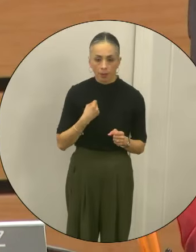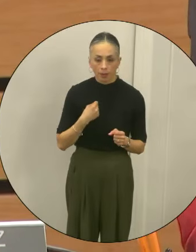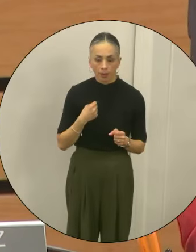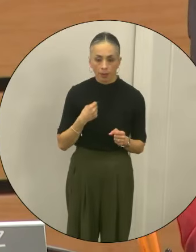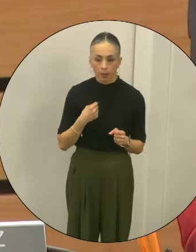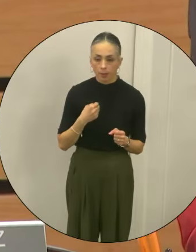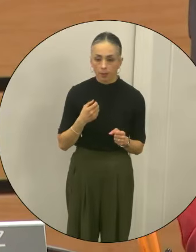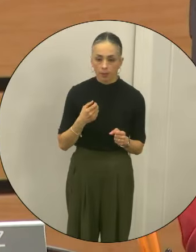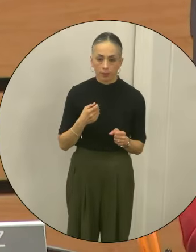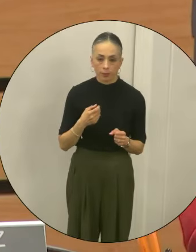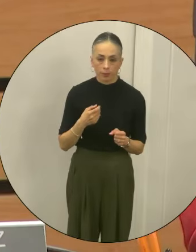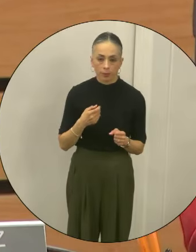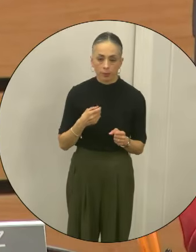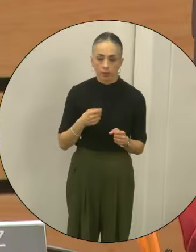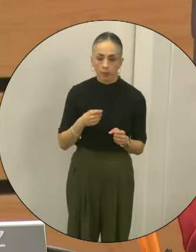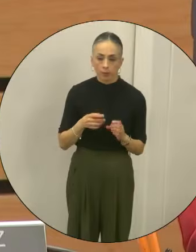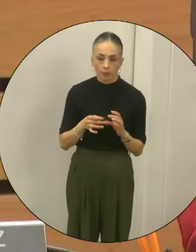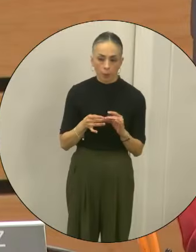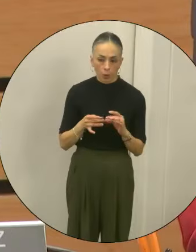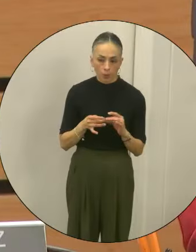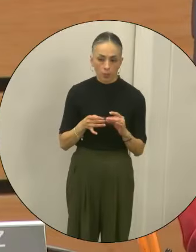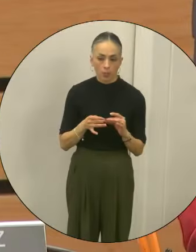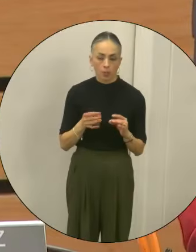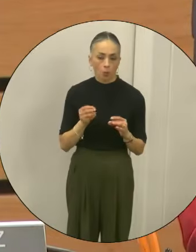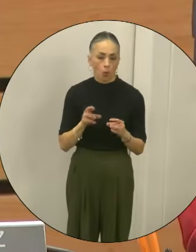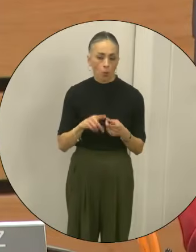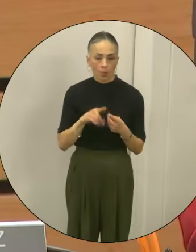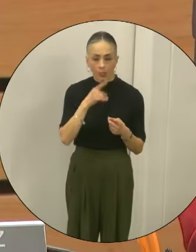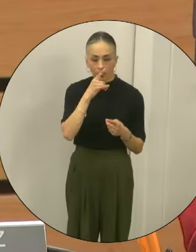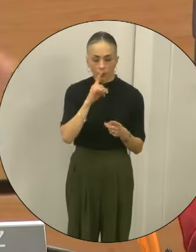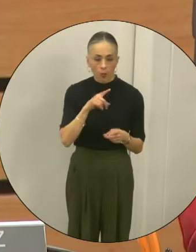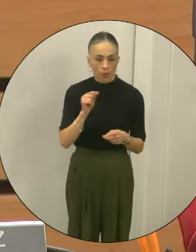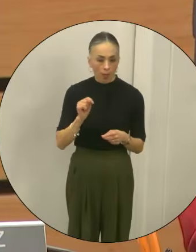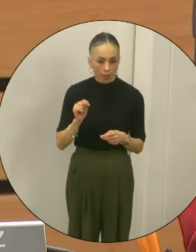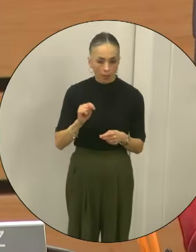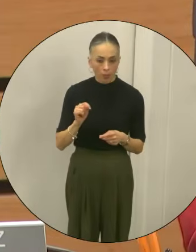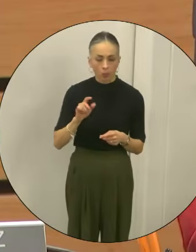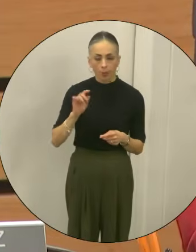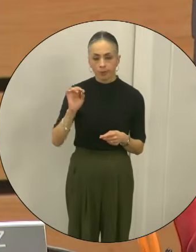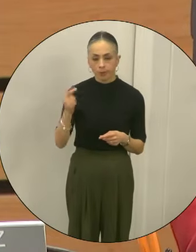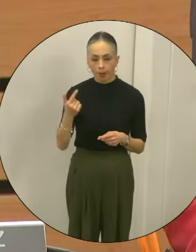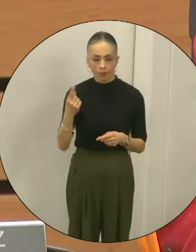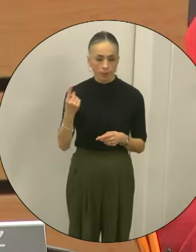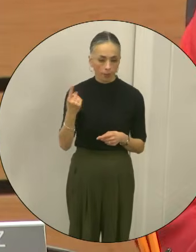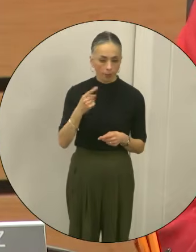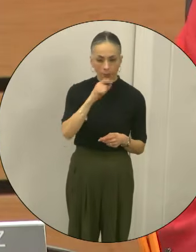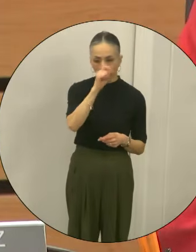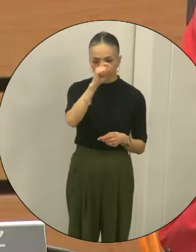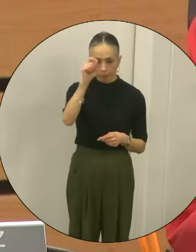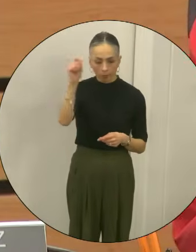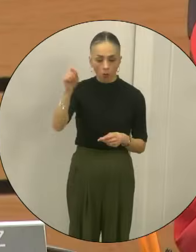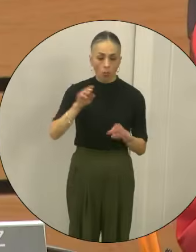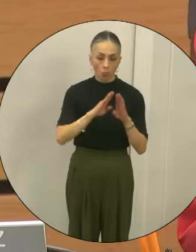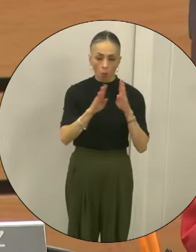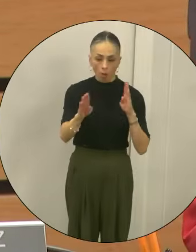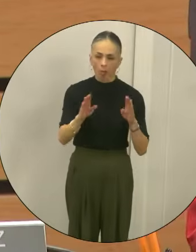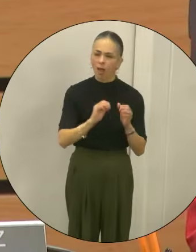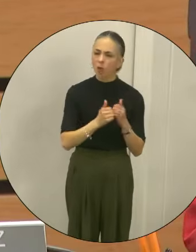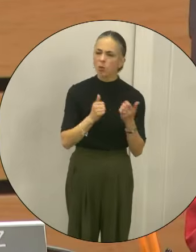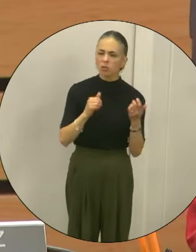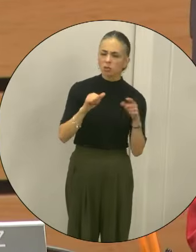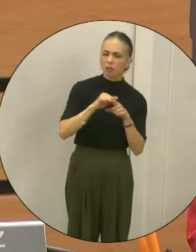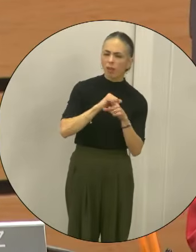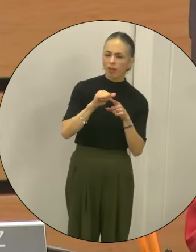signia or even verbiage, or when kids go into the bathroom and tag something on the walls, how are we training